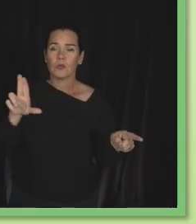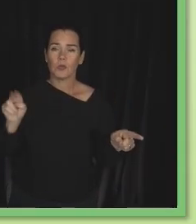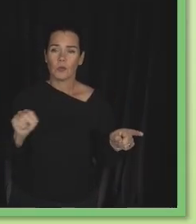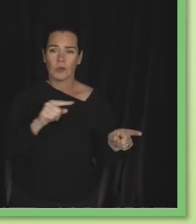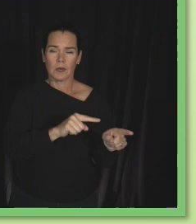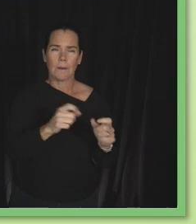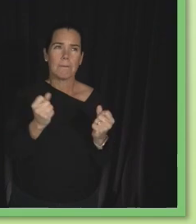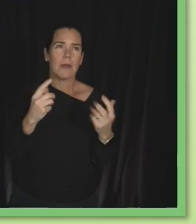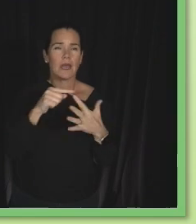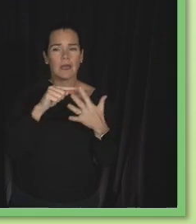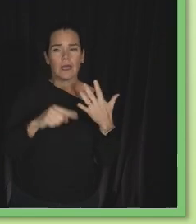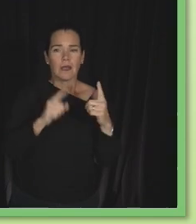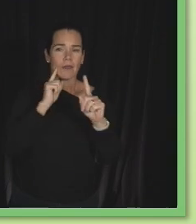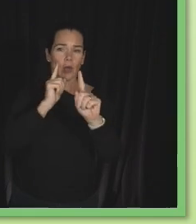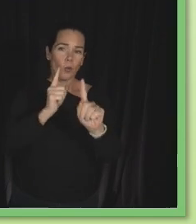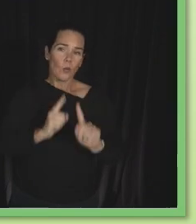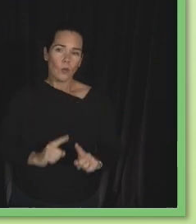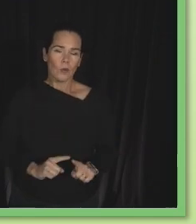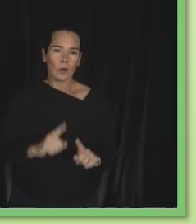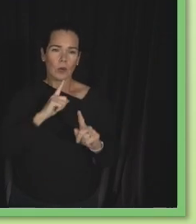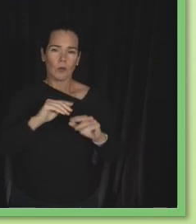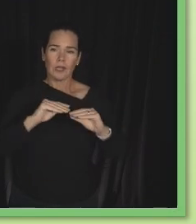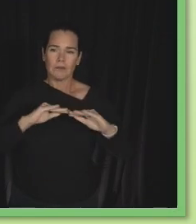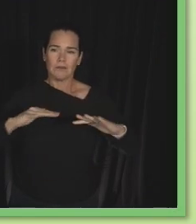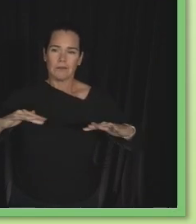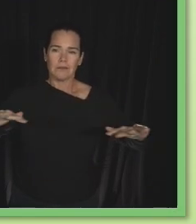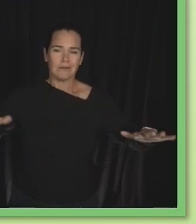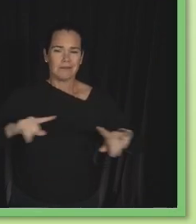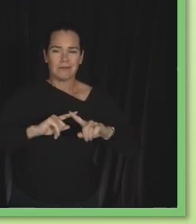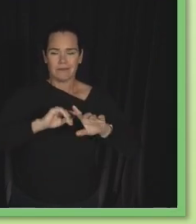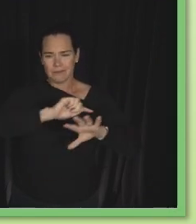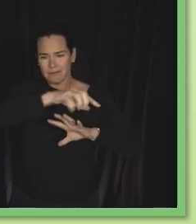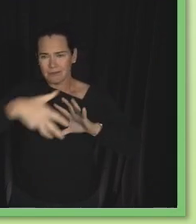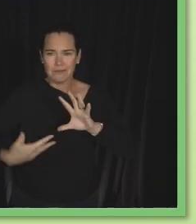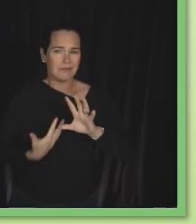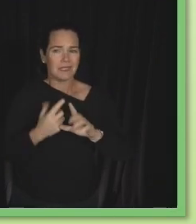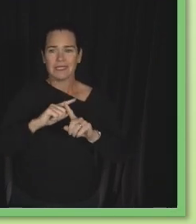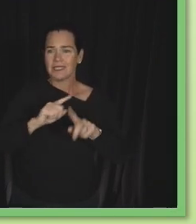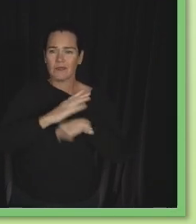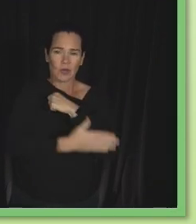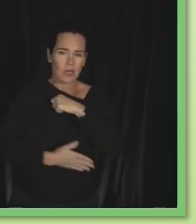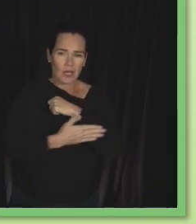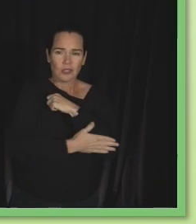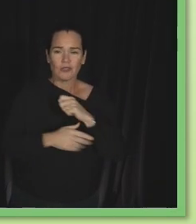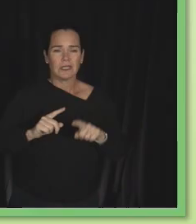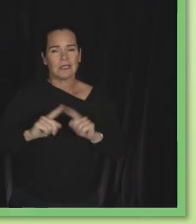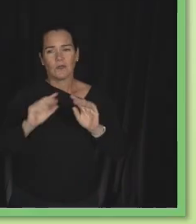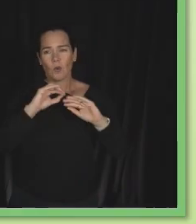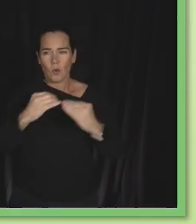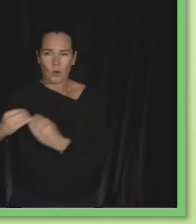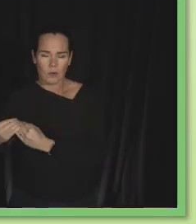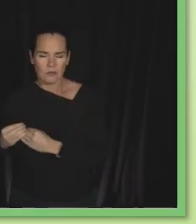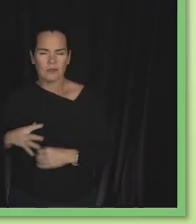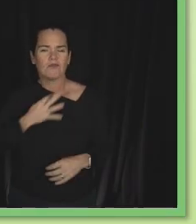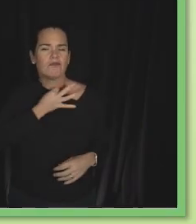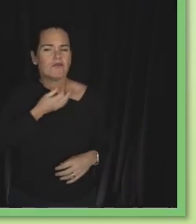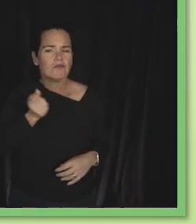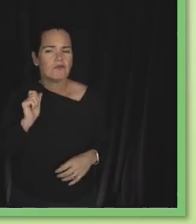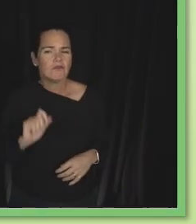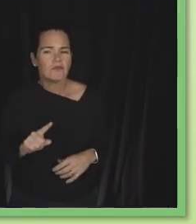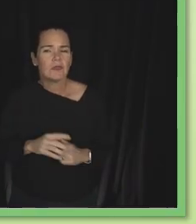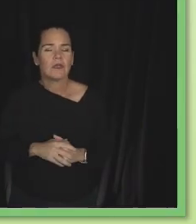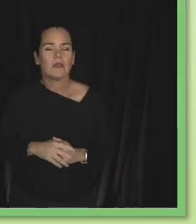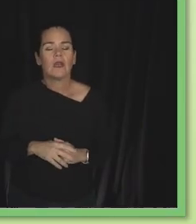these initiatives are spanning across international borders and organizations, right? So how do you think cloud native and